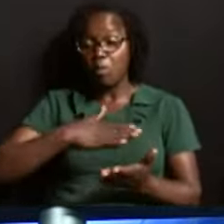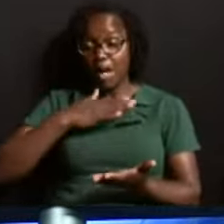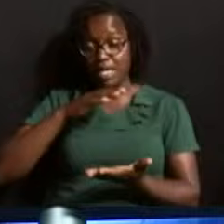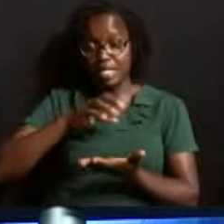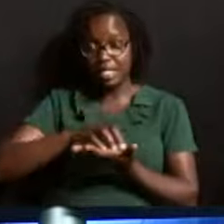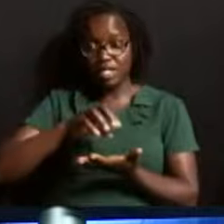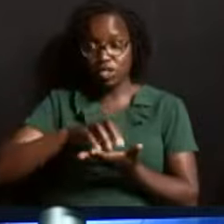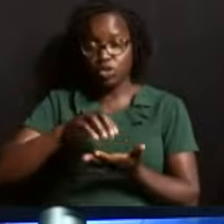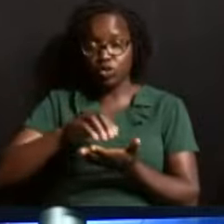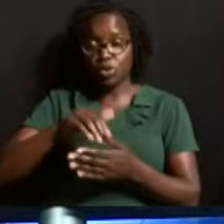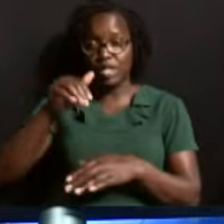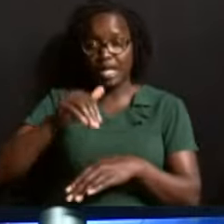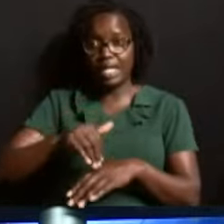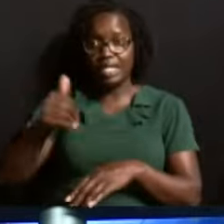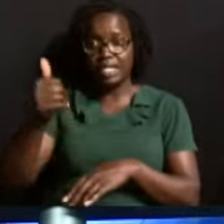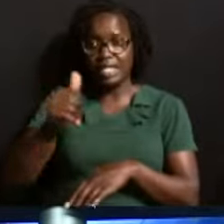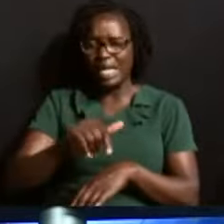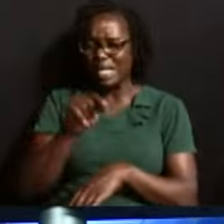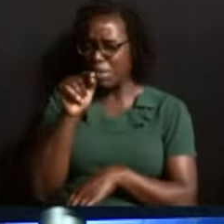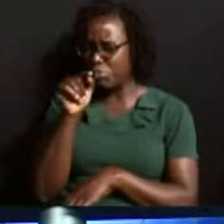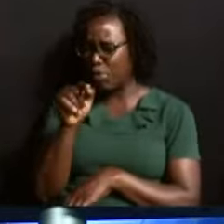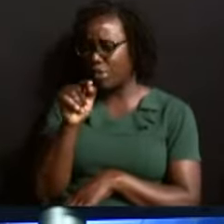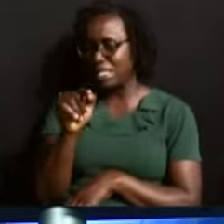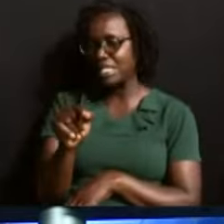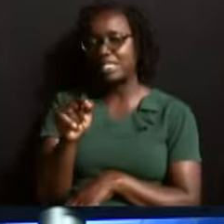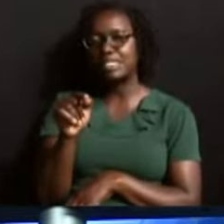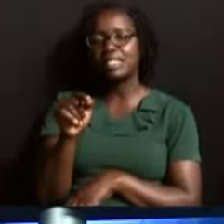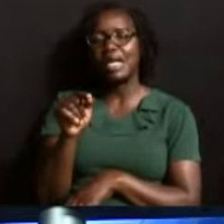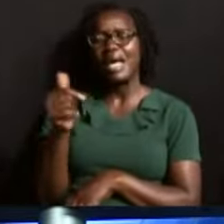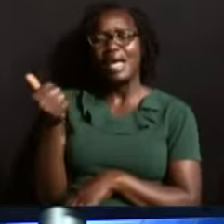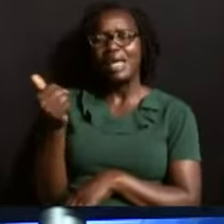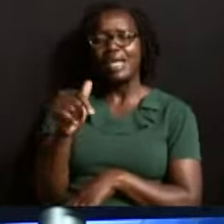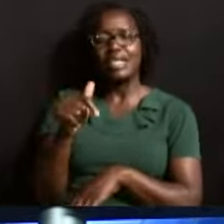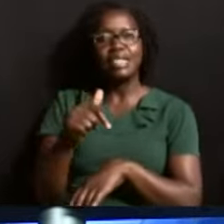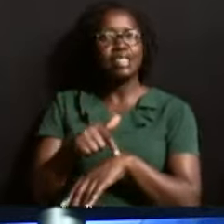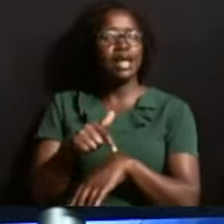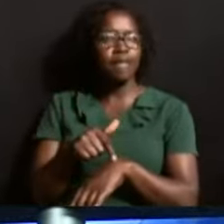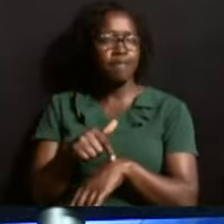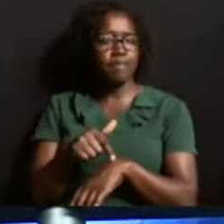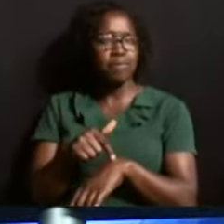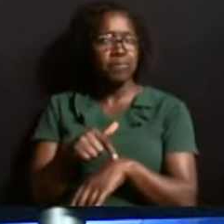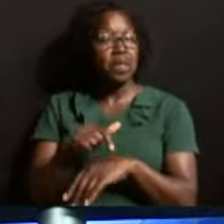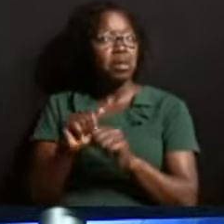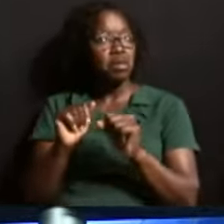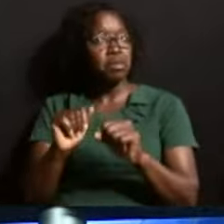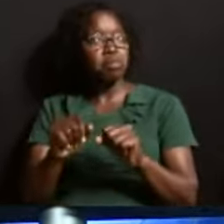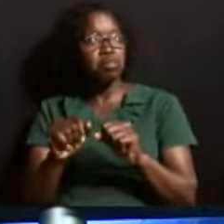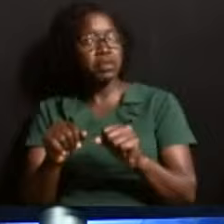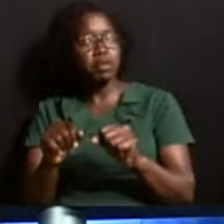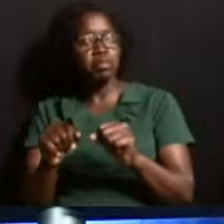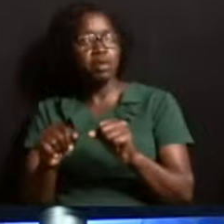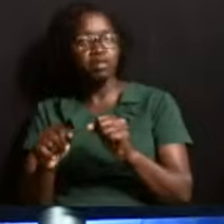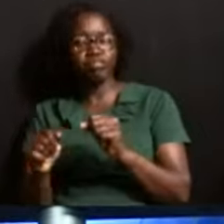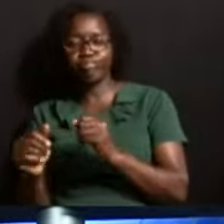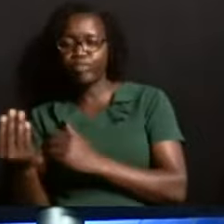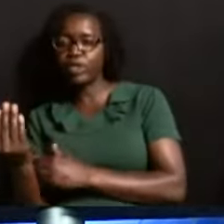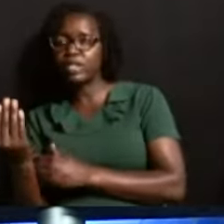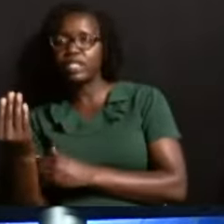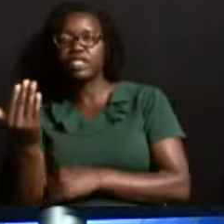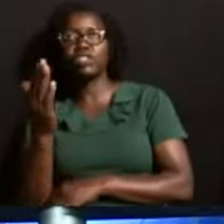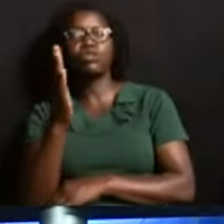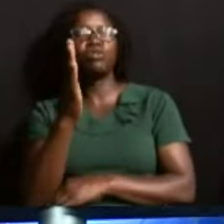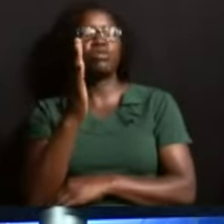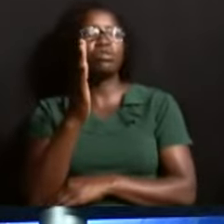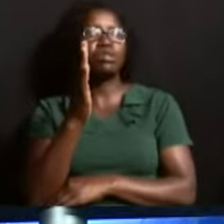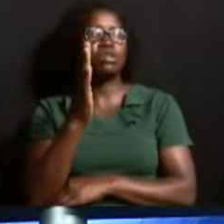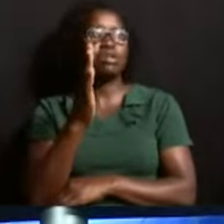at any point, any time. It could be in the morning, it could be at noontime, it